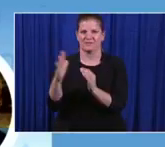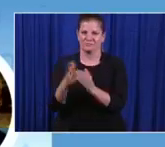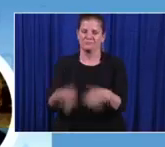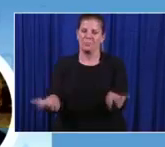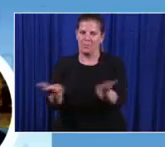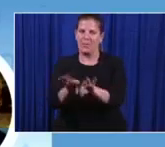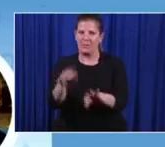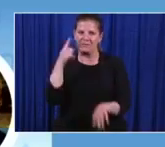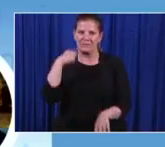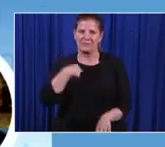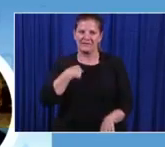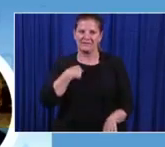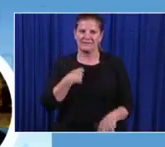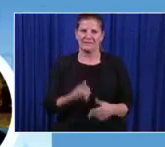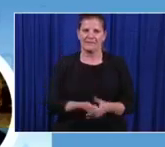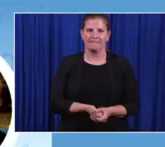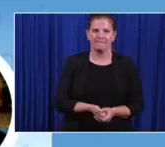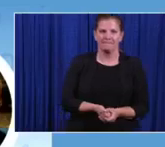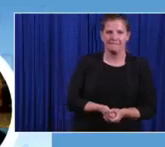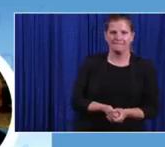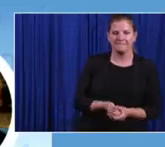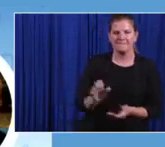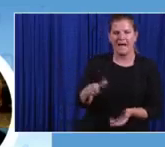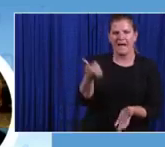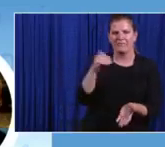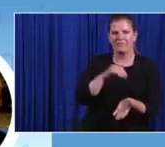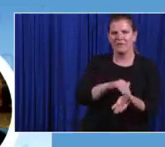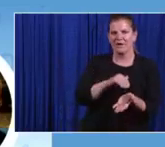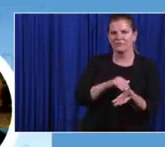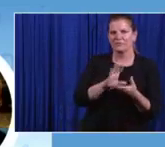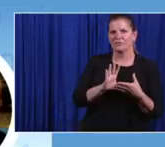This talks about how to like help.